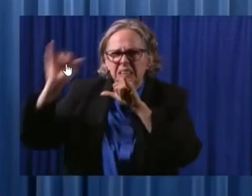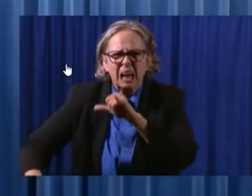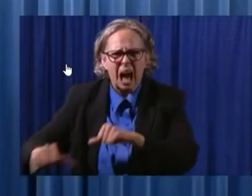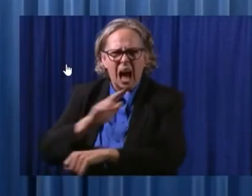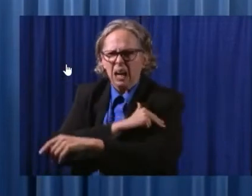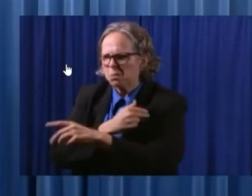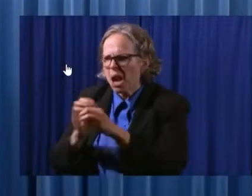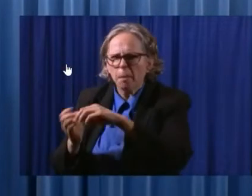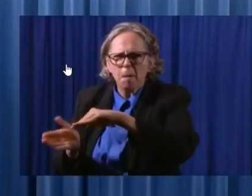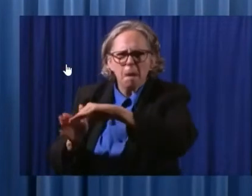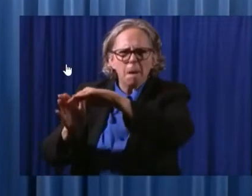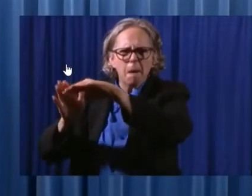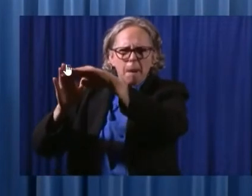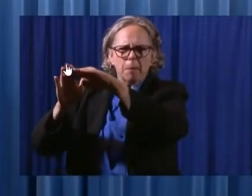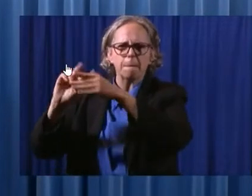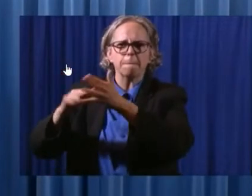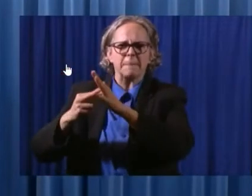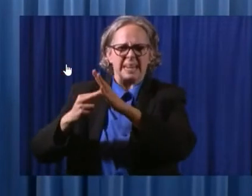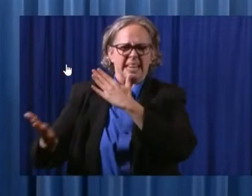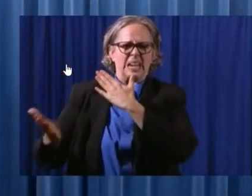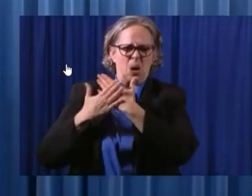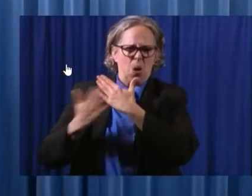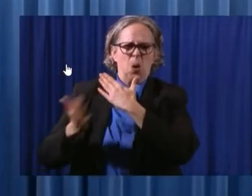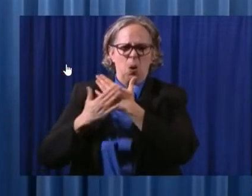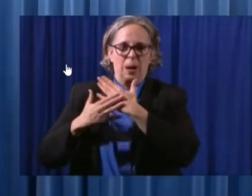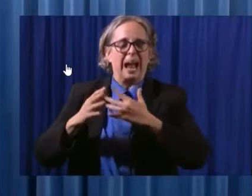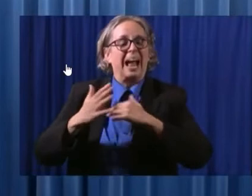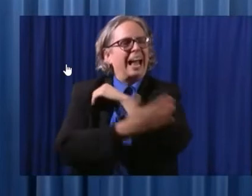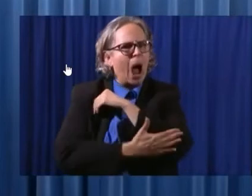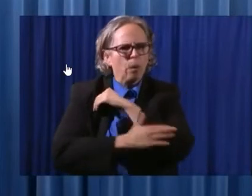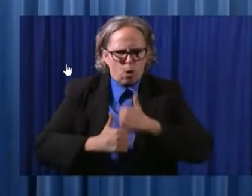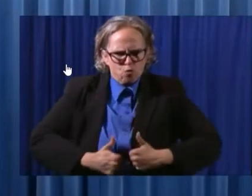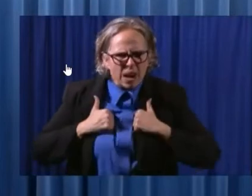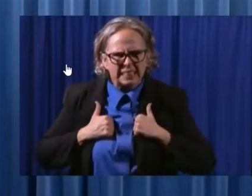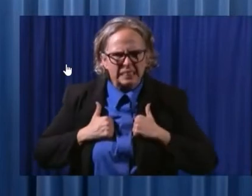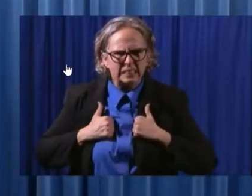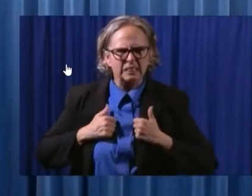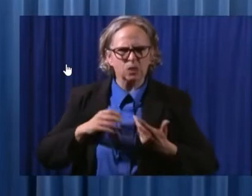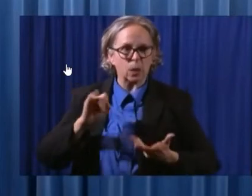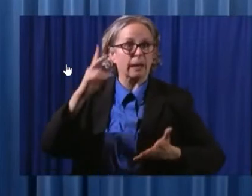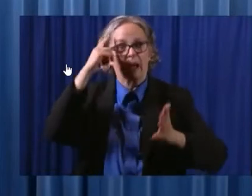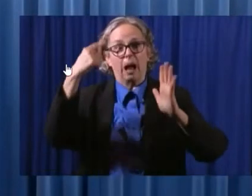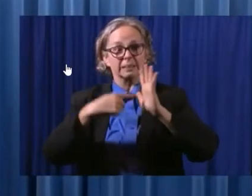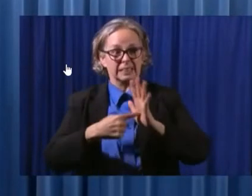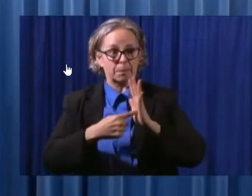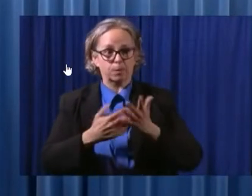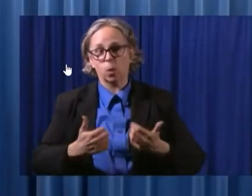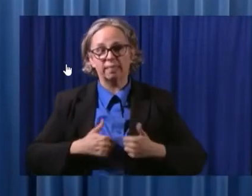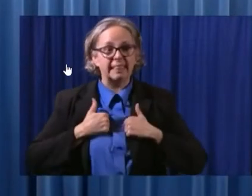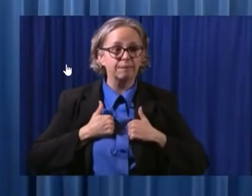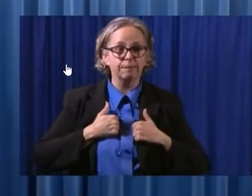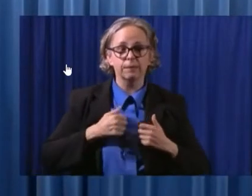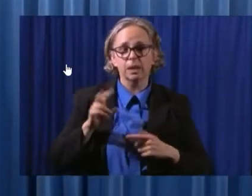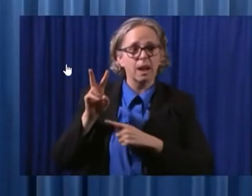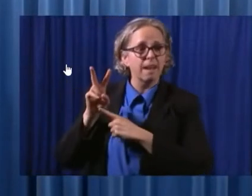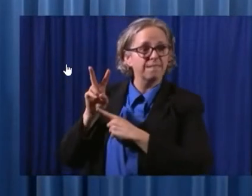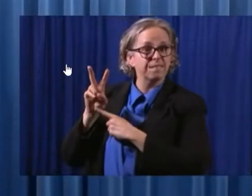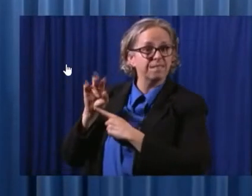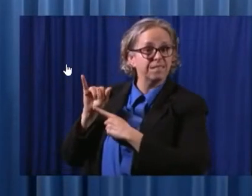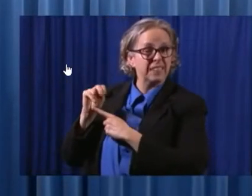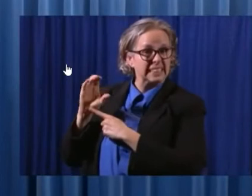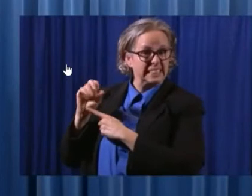the county of residence. So if someone lives in Vinton County, for example, someone lives in Delaware County, and their hospital